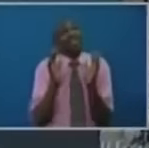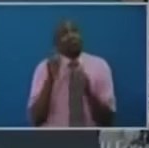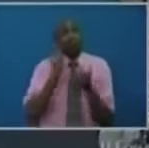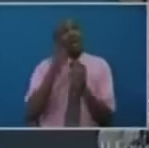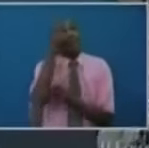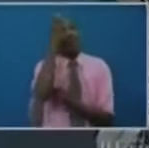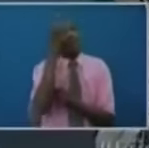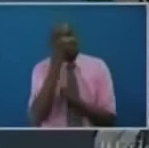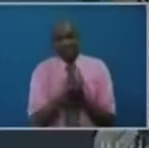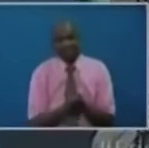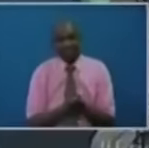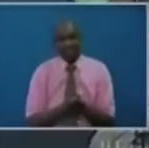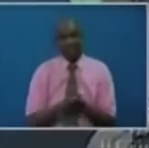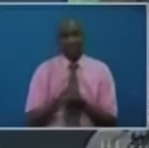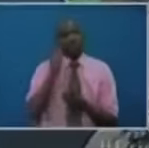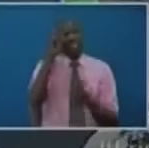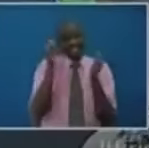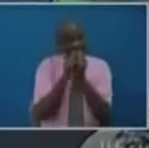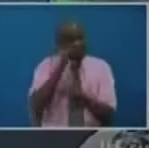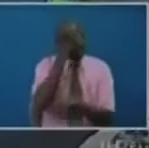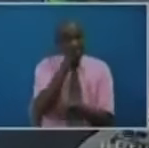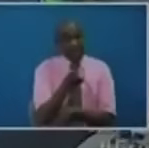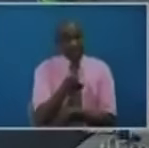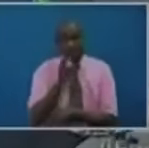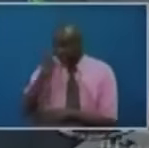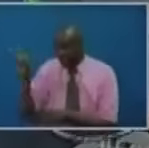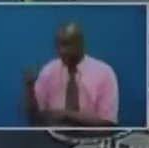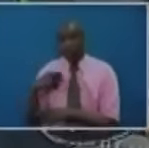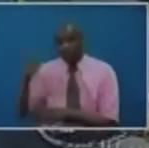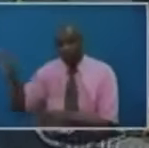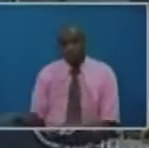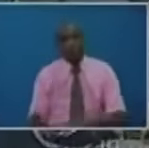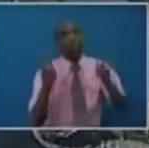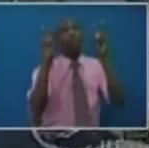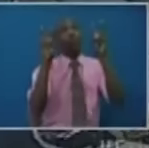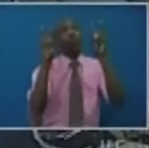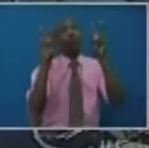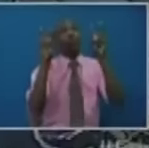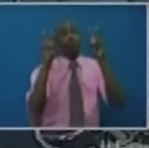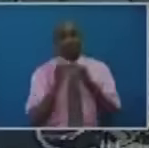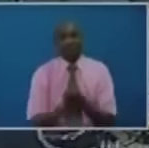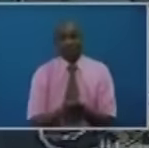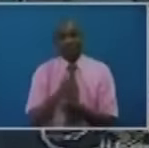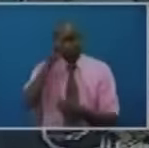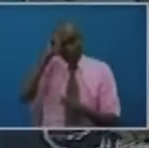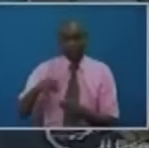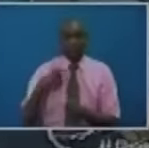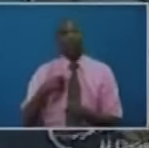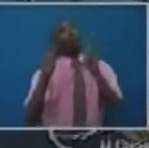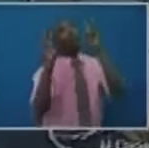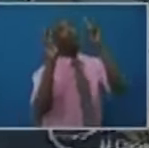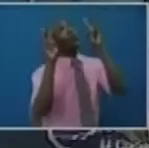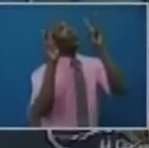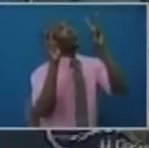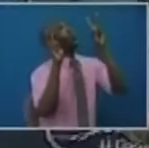saying, look there for 10 minutes. When you look around you, you'll have about 1,000 people looking up.